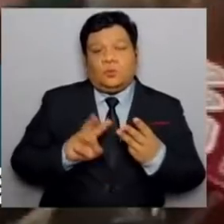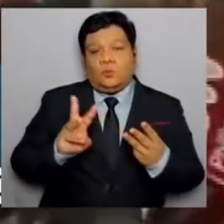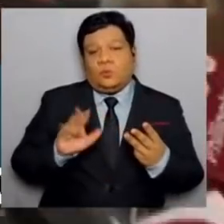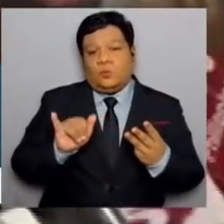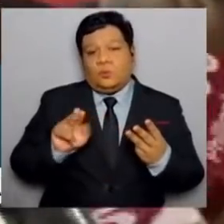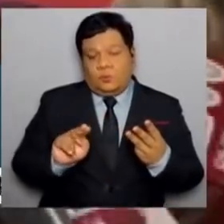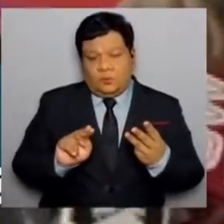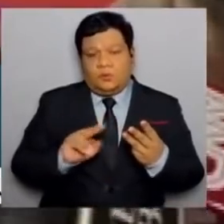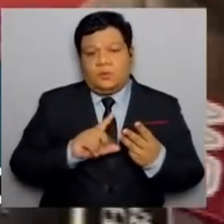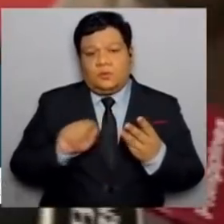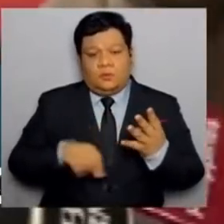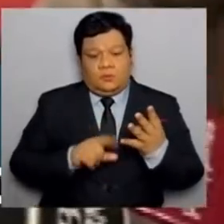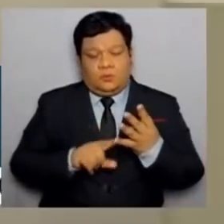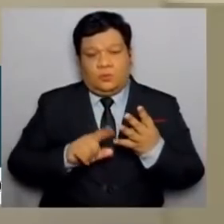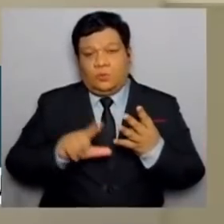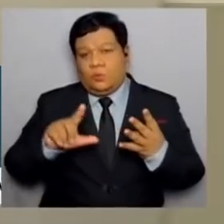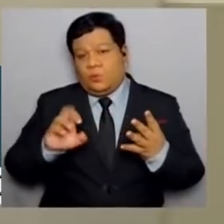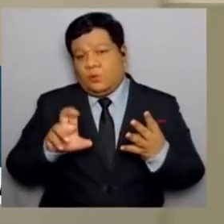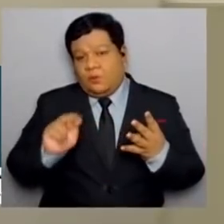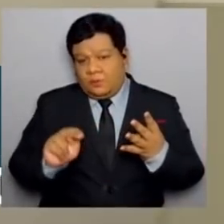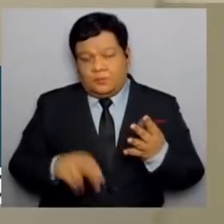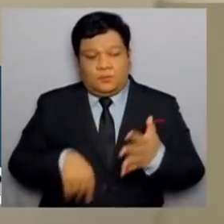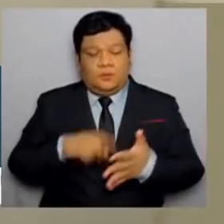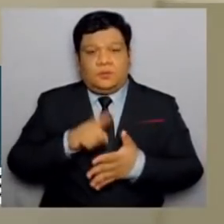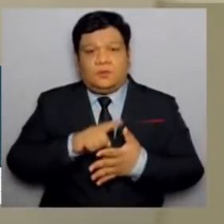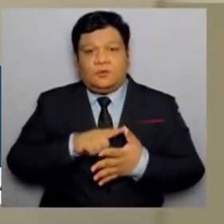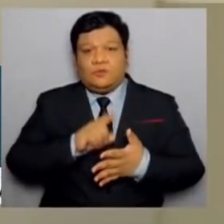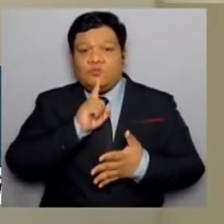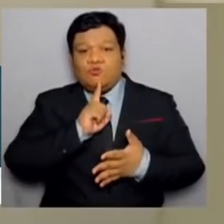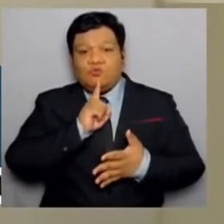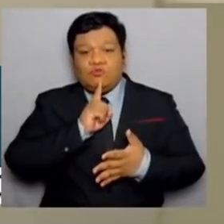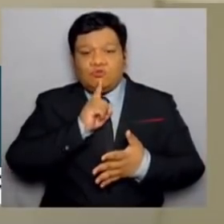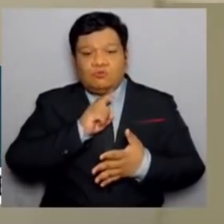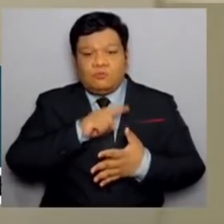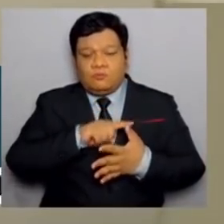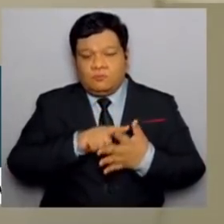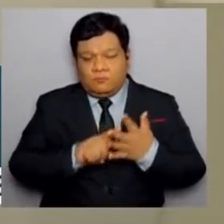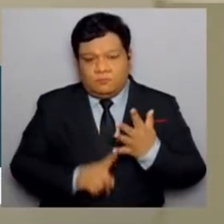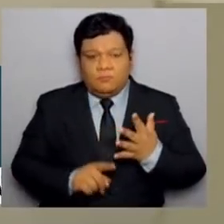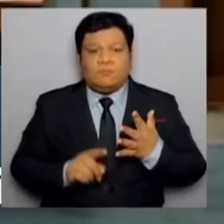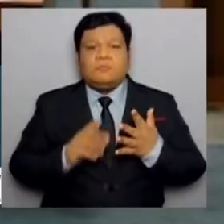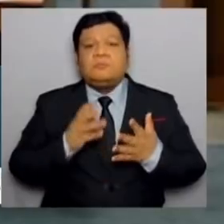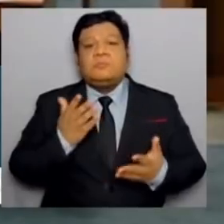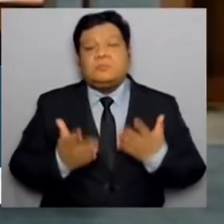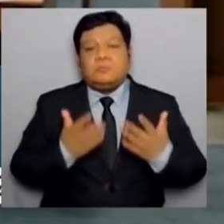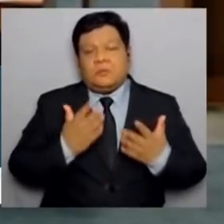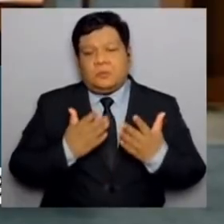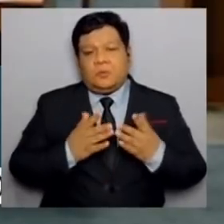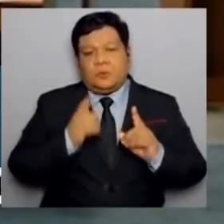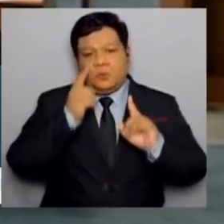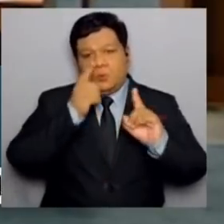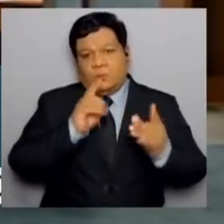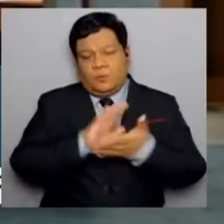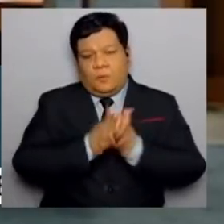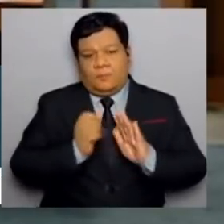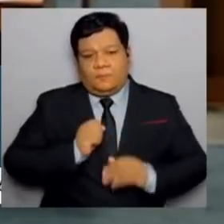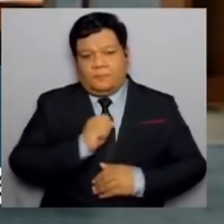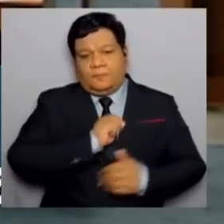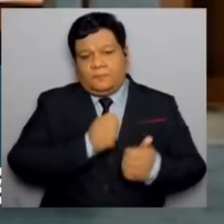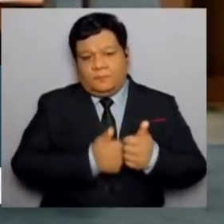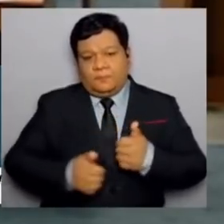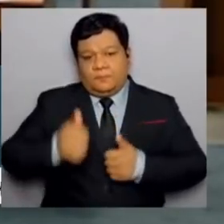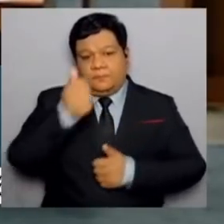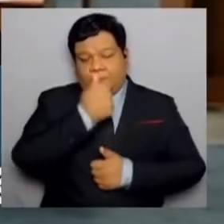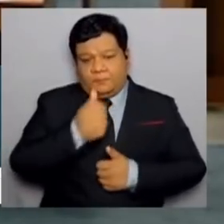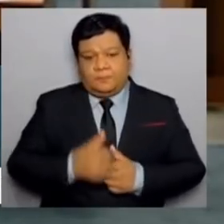Senate returnees Loren Legarda and Francis Escudero are also reportedly eyeing the post. A contender needs at least